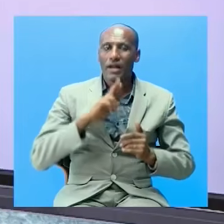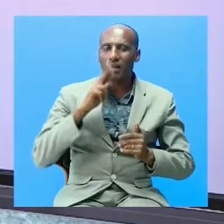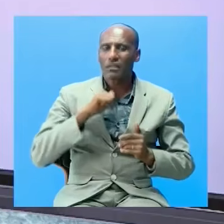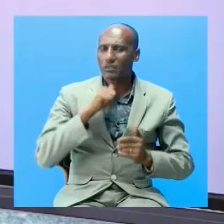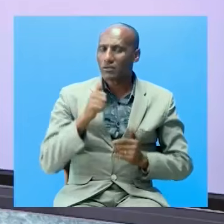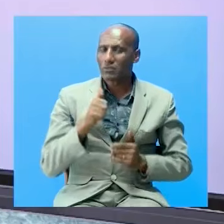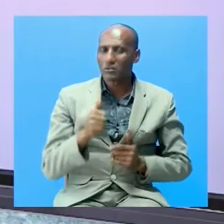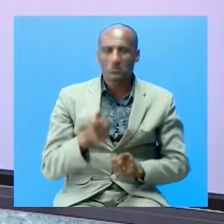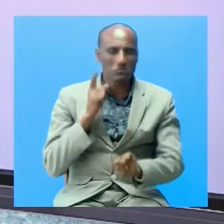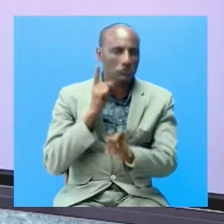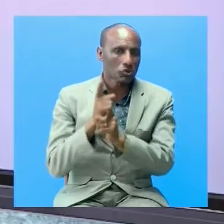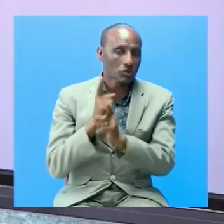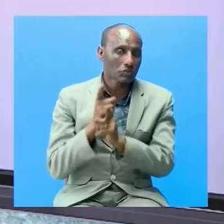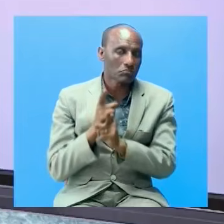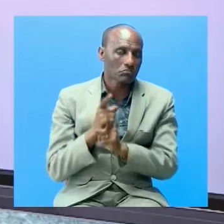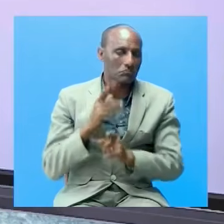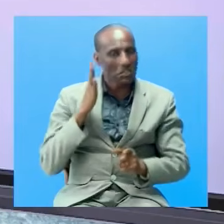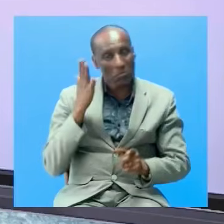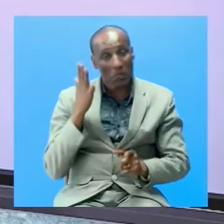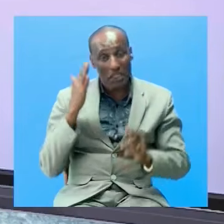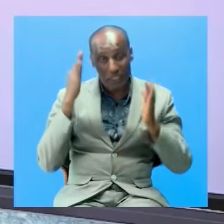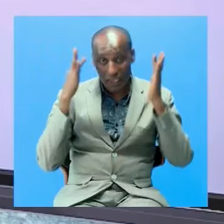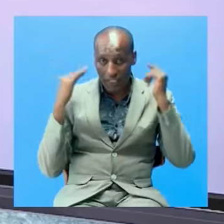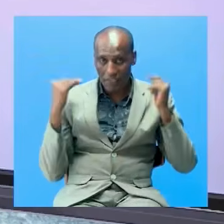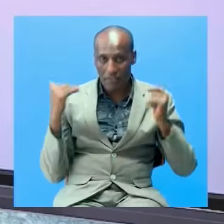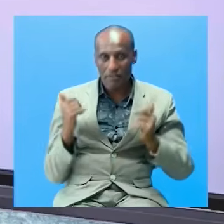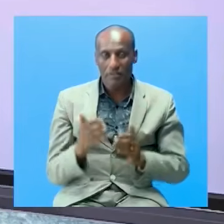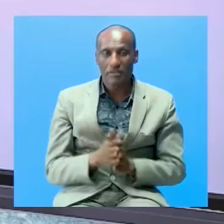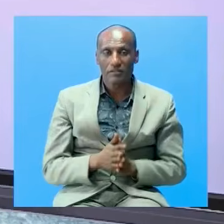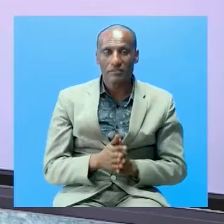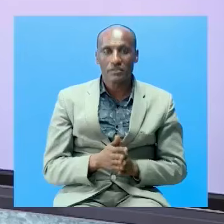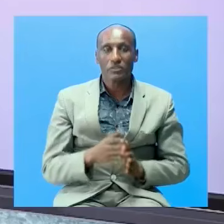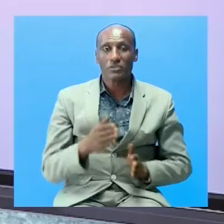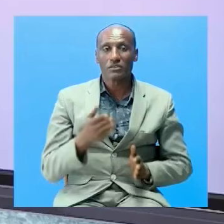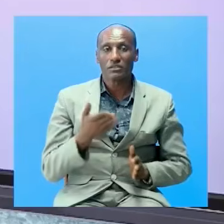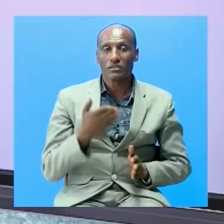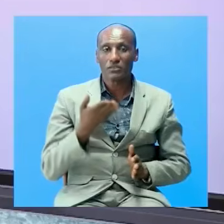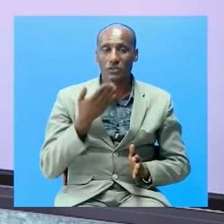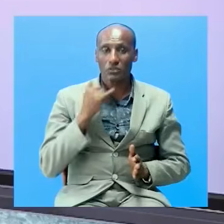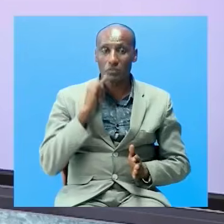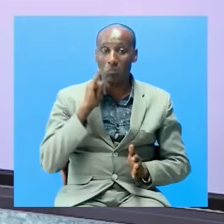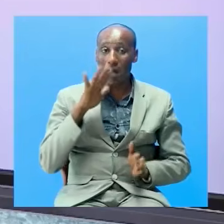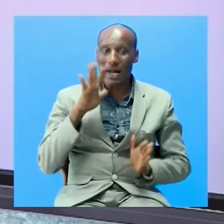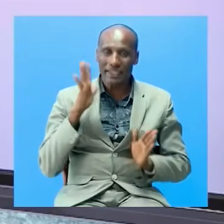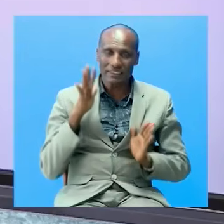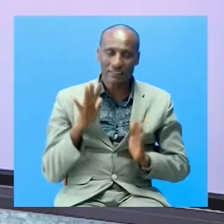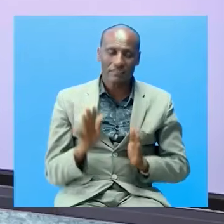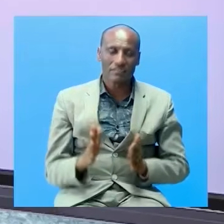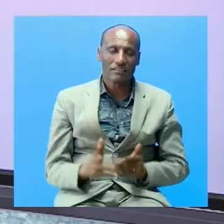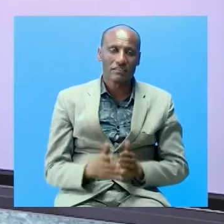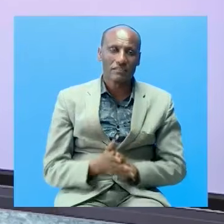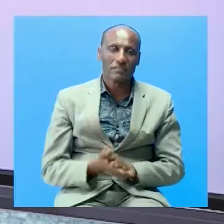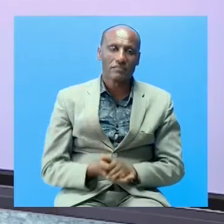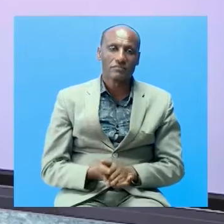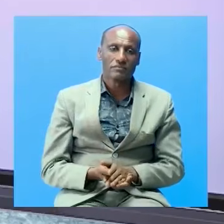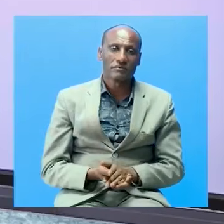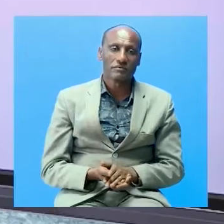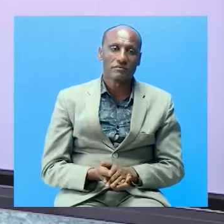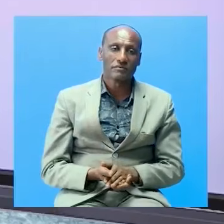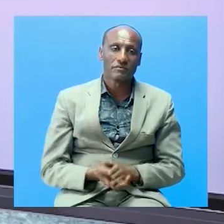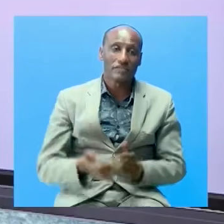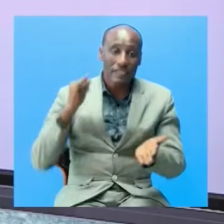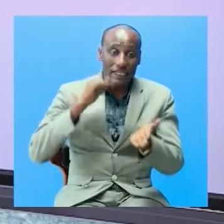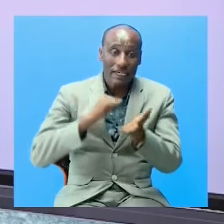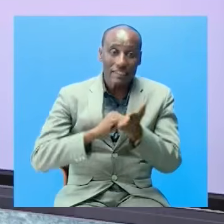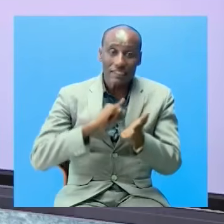Yes? Yes, it might rain. We don't know that. We are not sure. Right? So, look, when you use